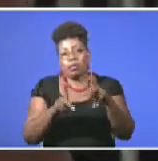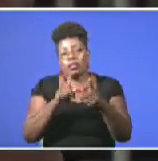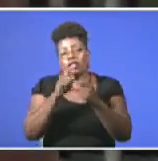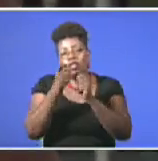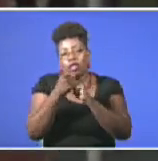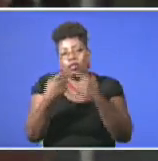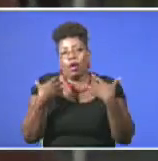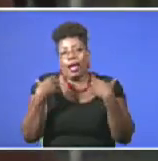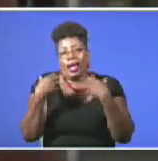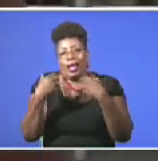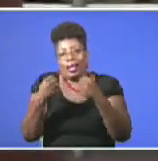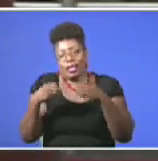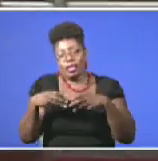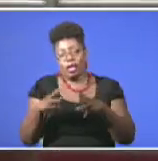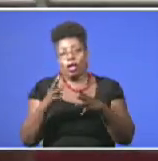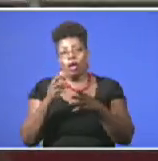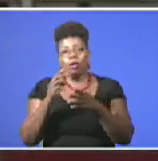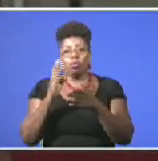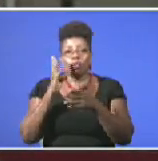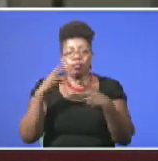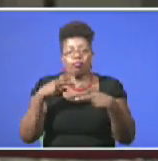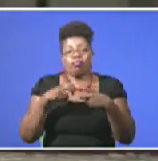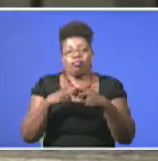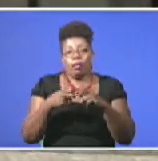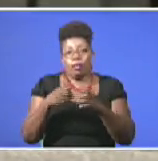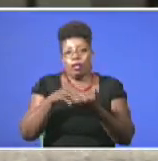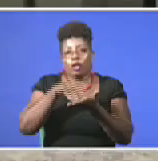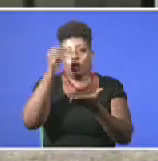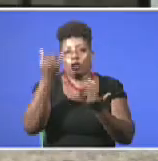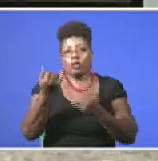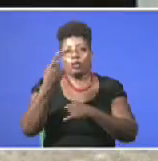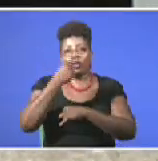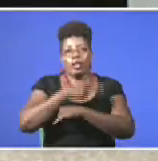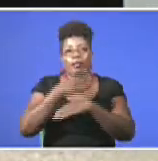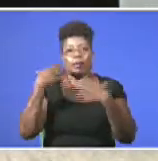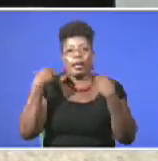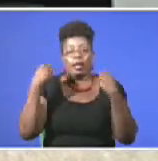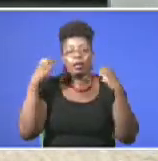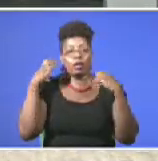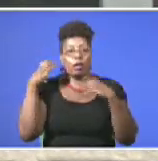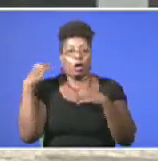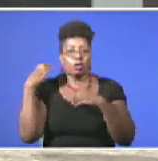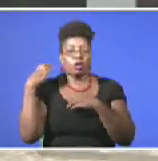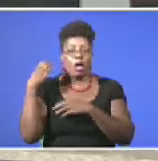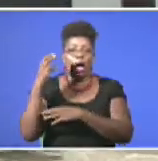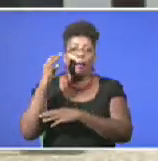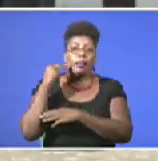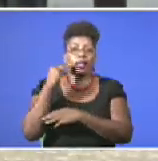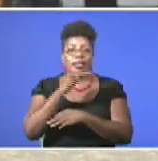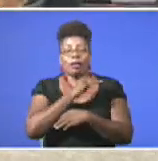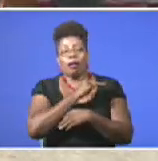healthier lifestyle will be challenging. But as we've learned today from health coach Melissa Major,